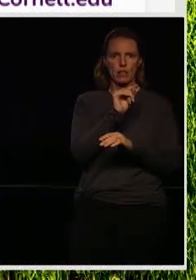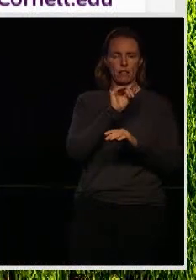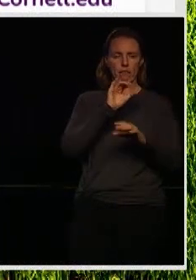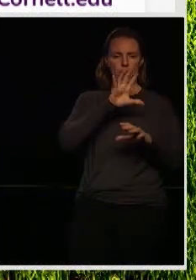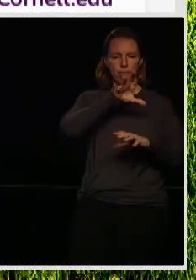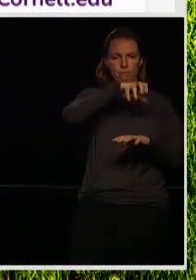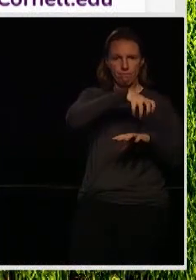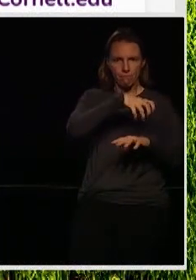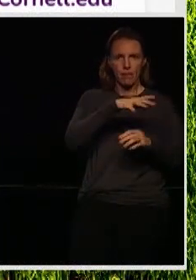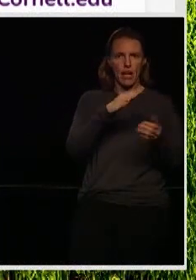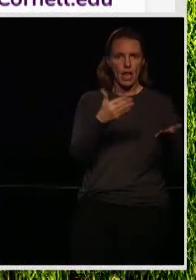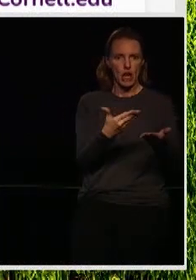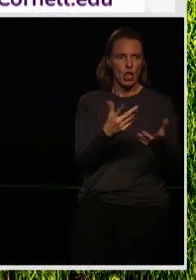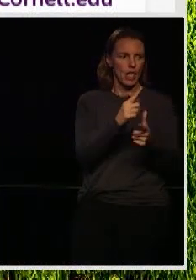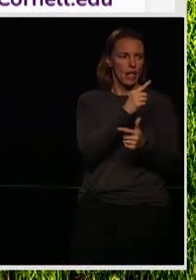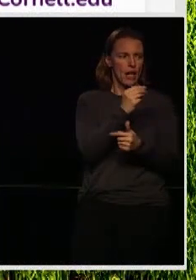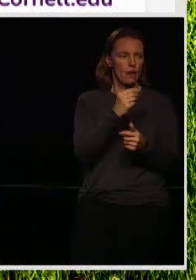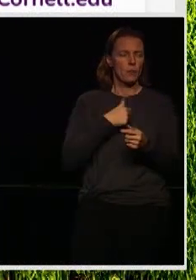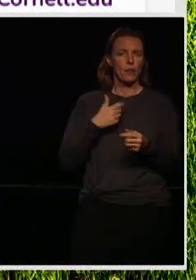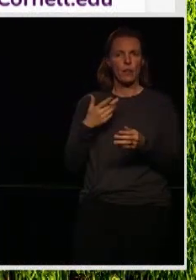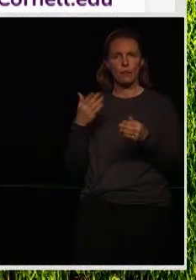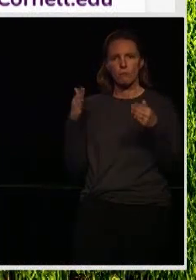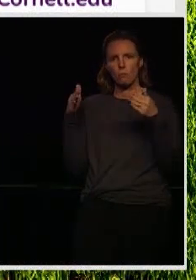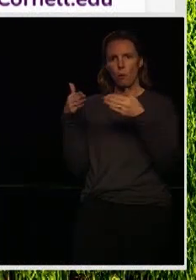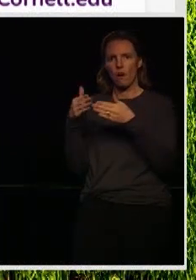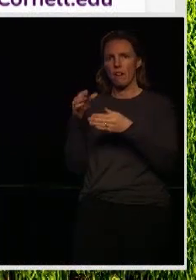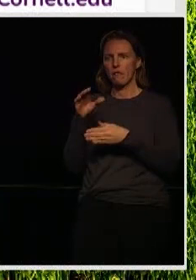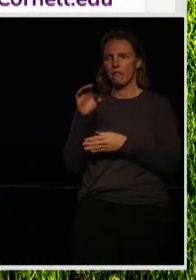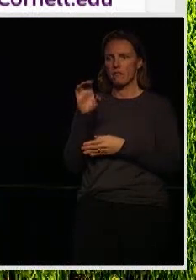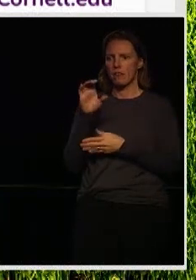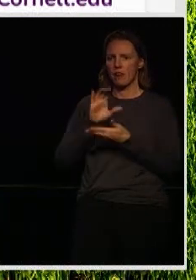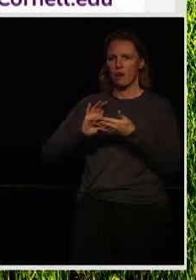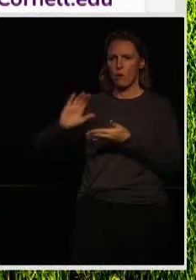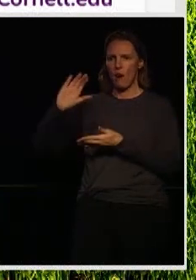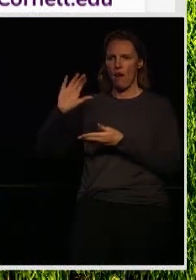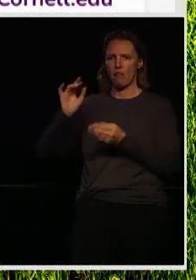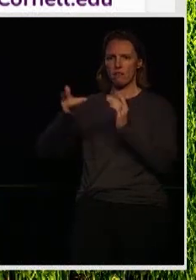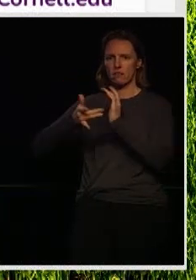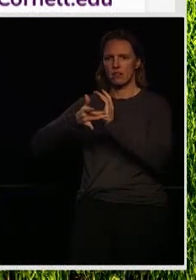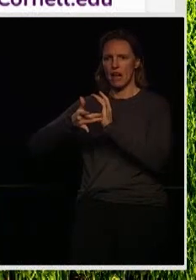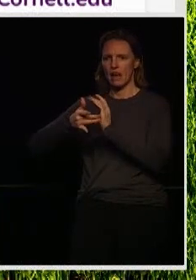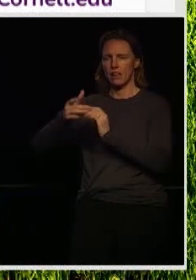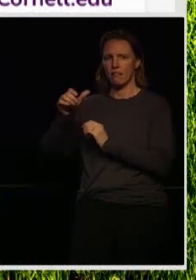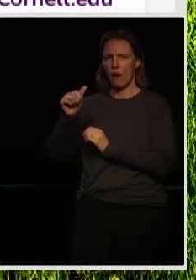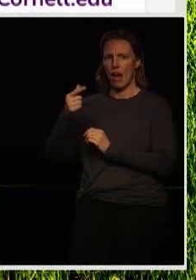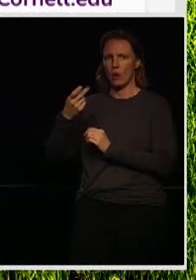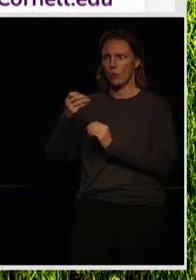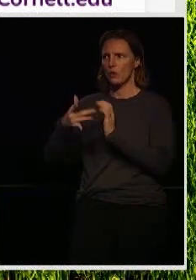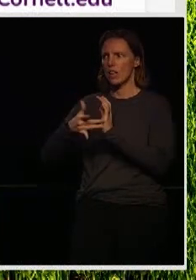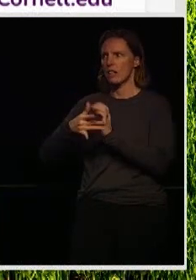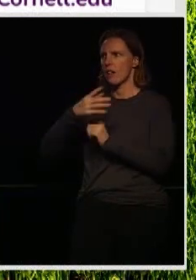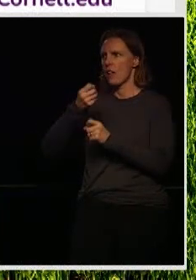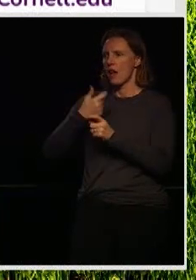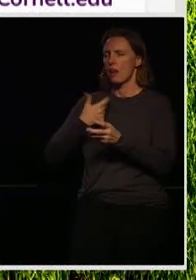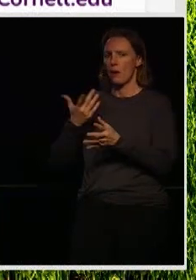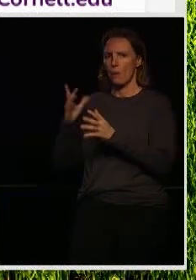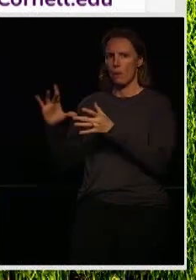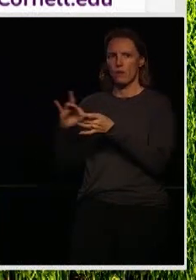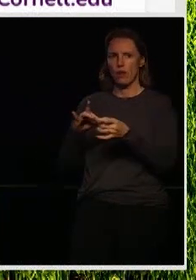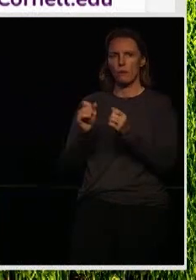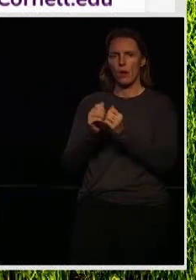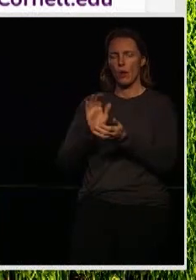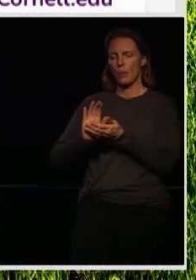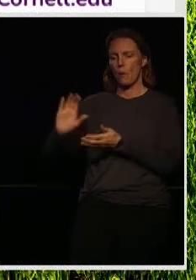With help from Cornell Agritech and the Center of Excellence, and looking at research with Cornell and NUA. And